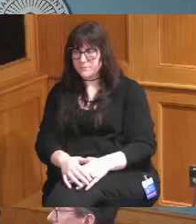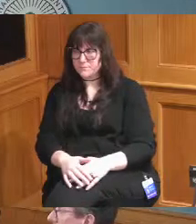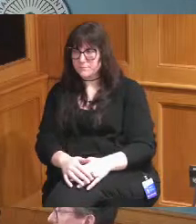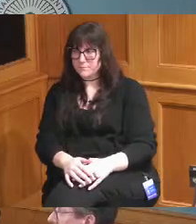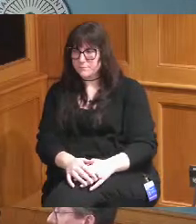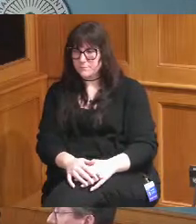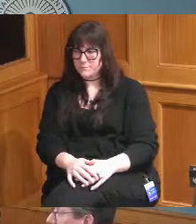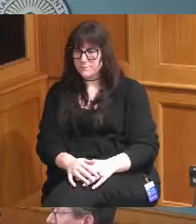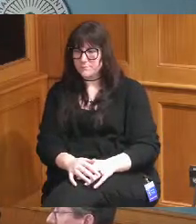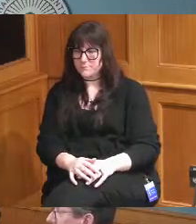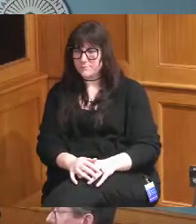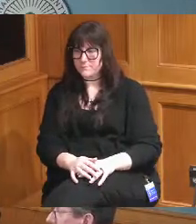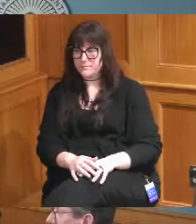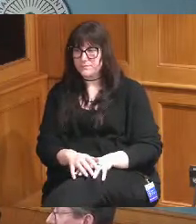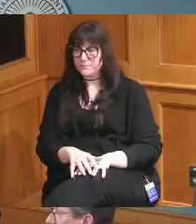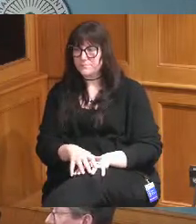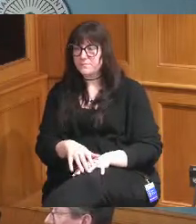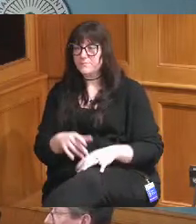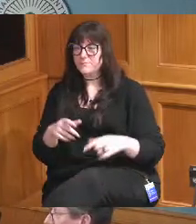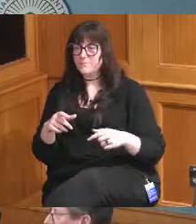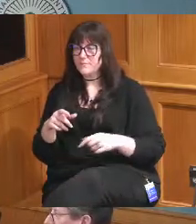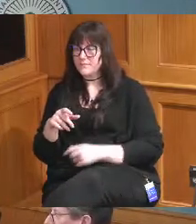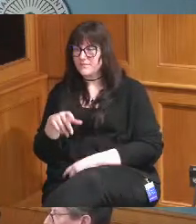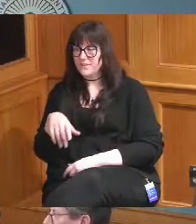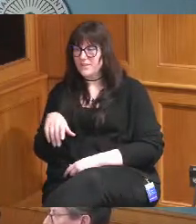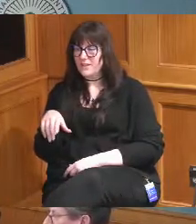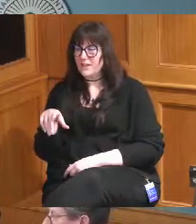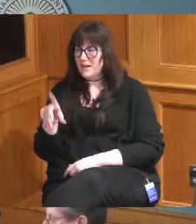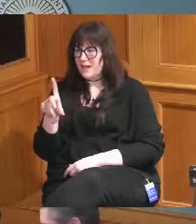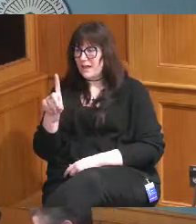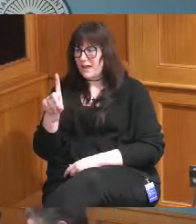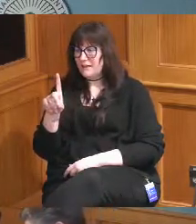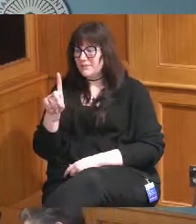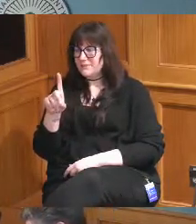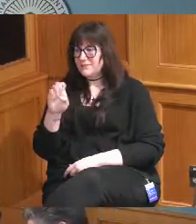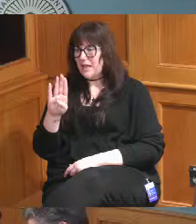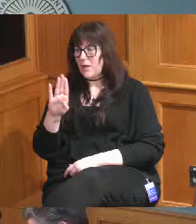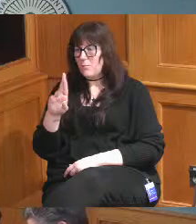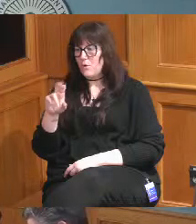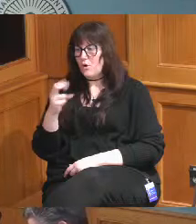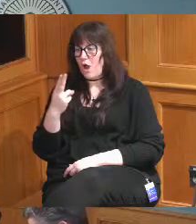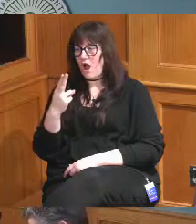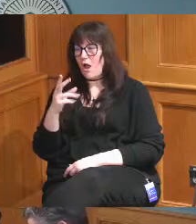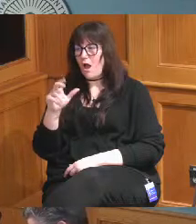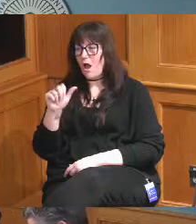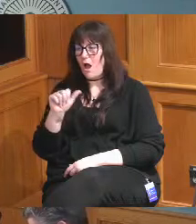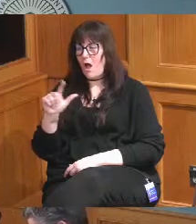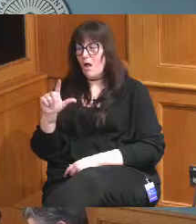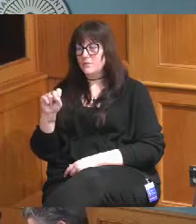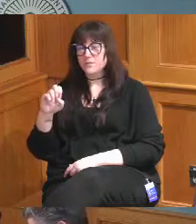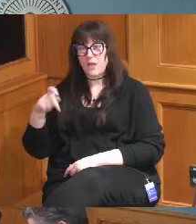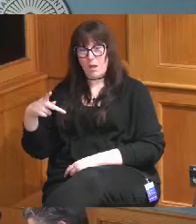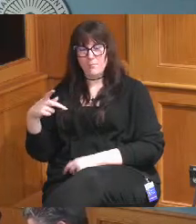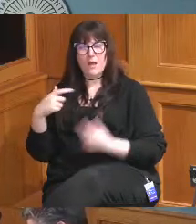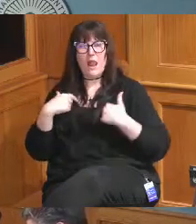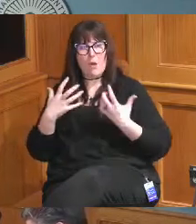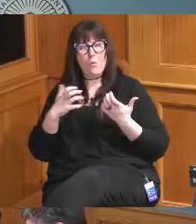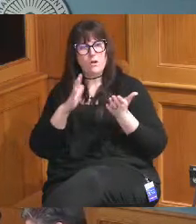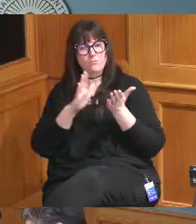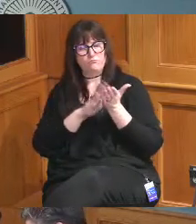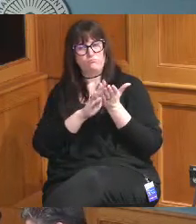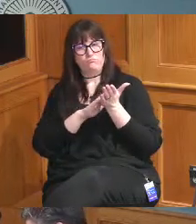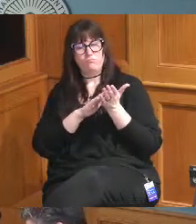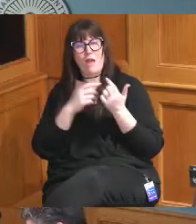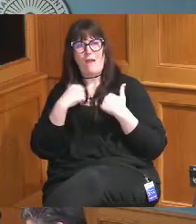forward. So I've known Debbie for a while and wanted to recognize all your work in the community for families,